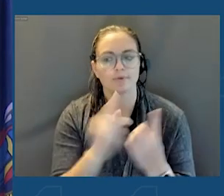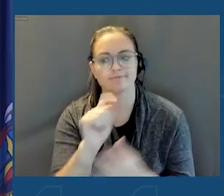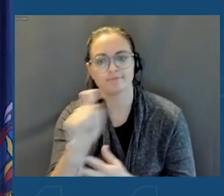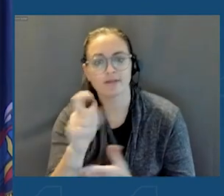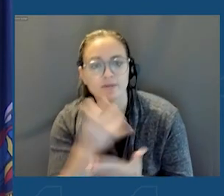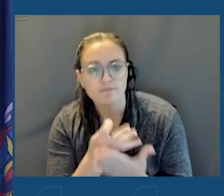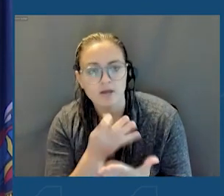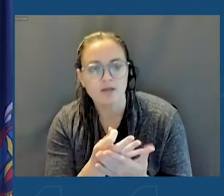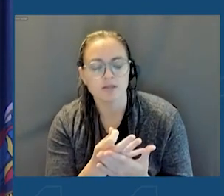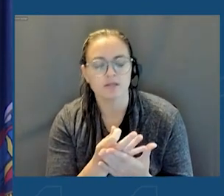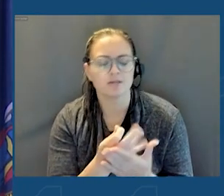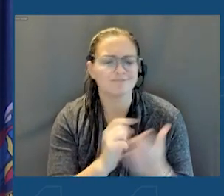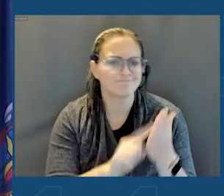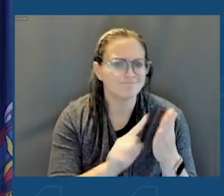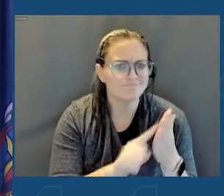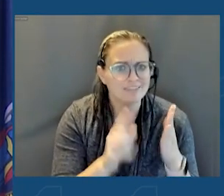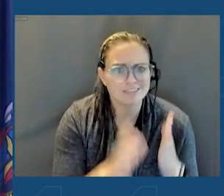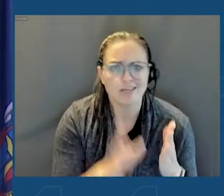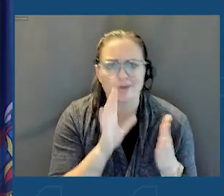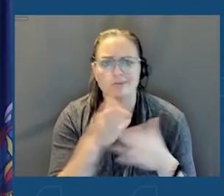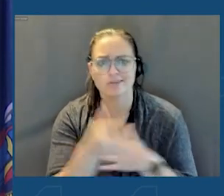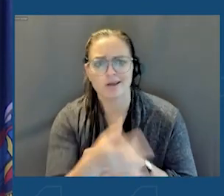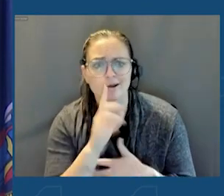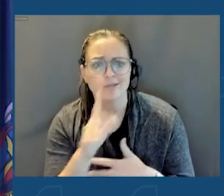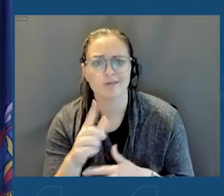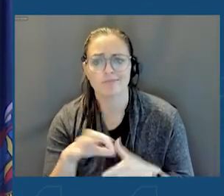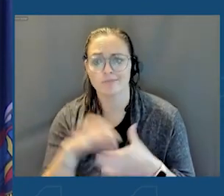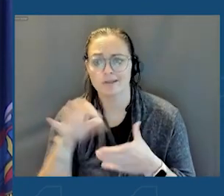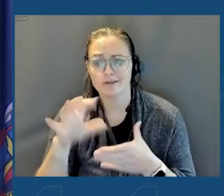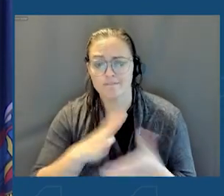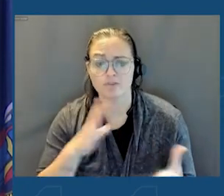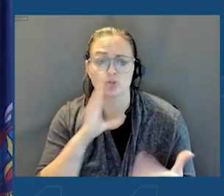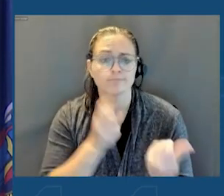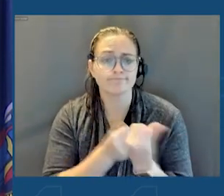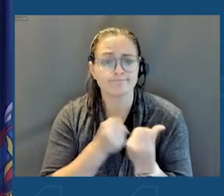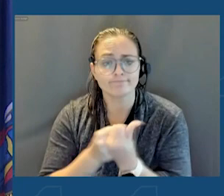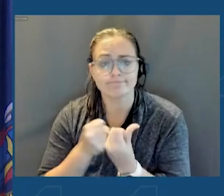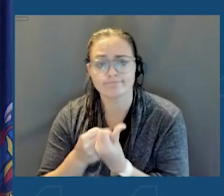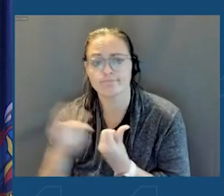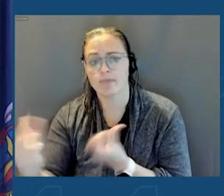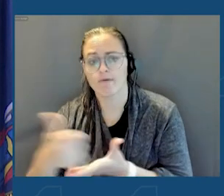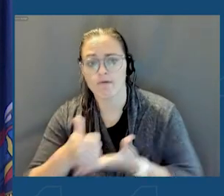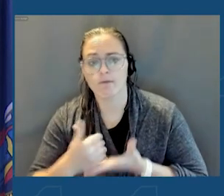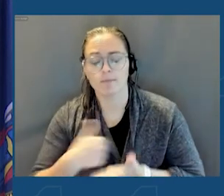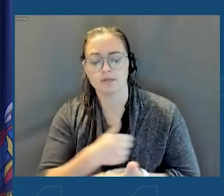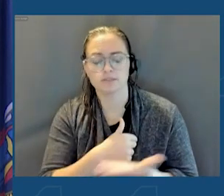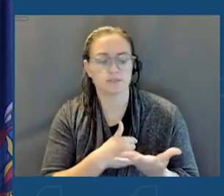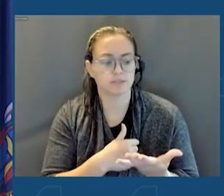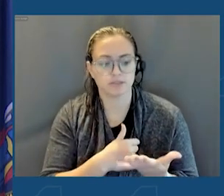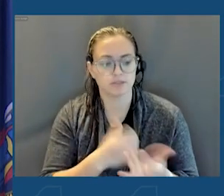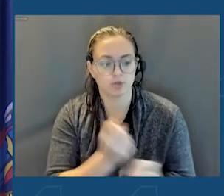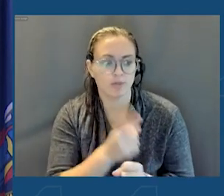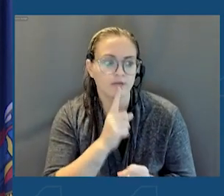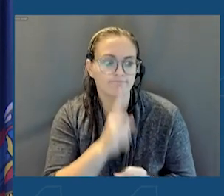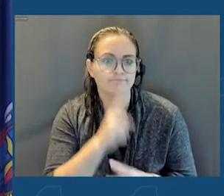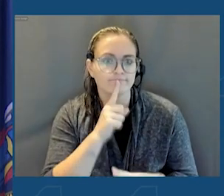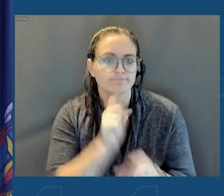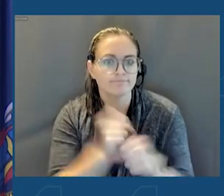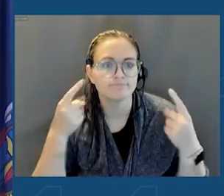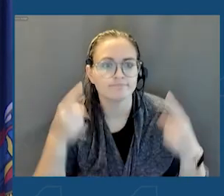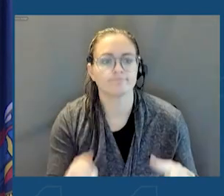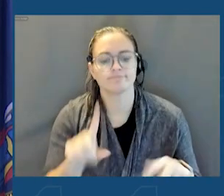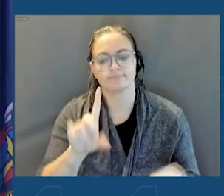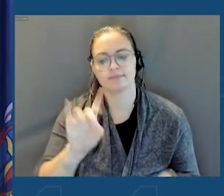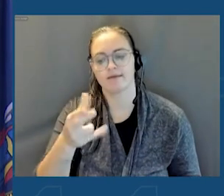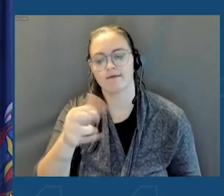all the elected officials who've supported this, but also those who in their capacity have helped us to make this a reality. DA Gonzalez, I appreciate you as